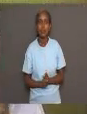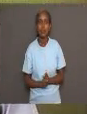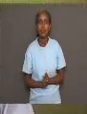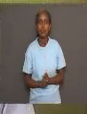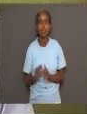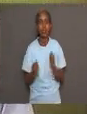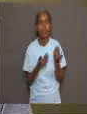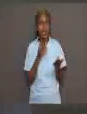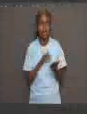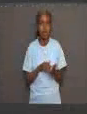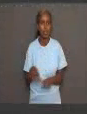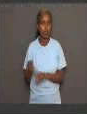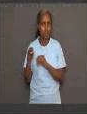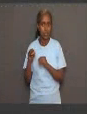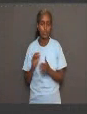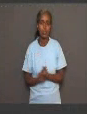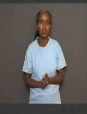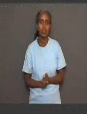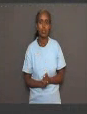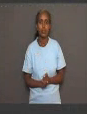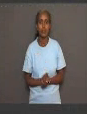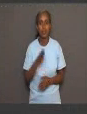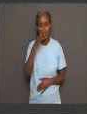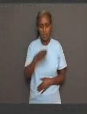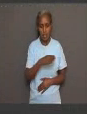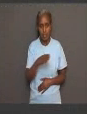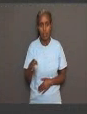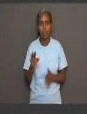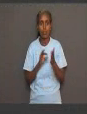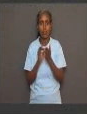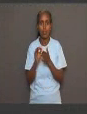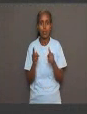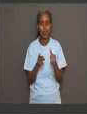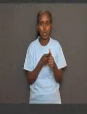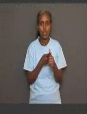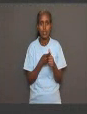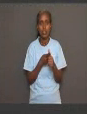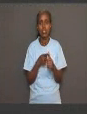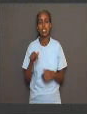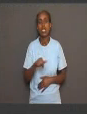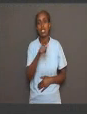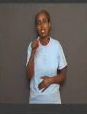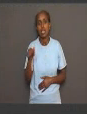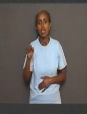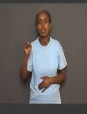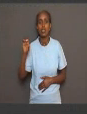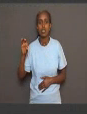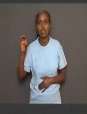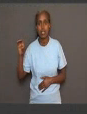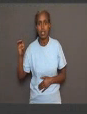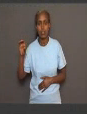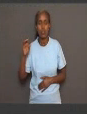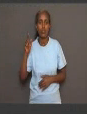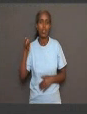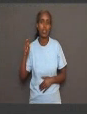Welcome back, students. Graph number 1 is the arcsecant of